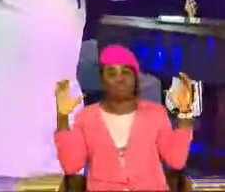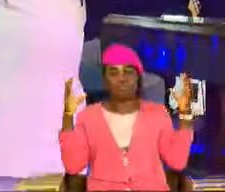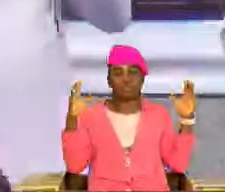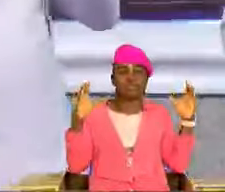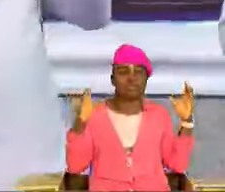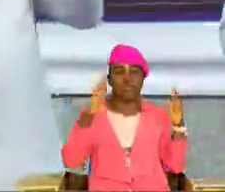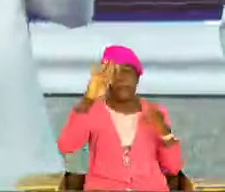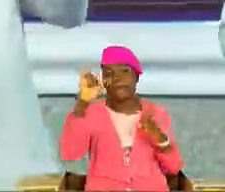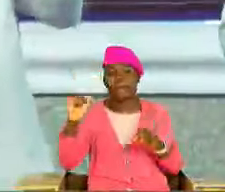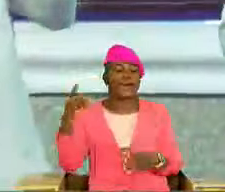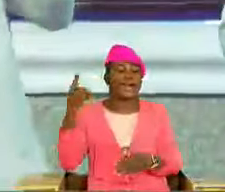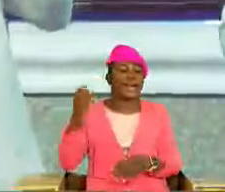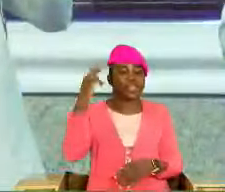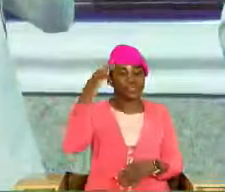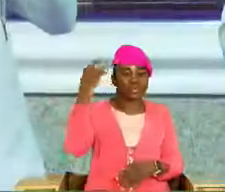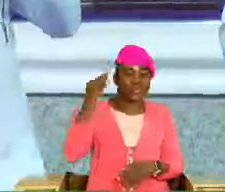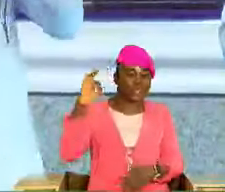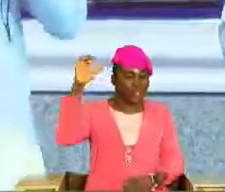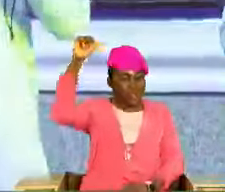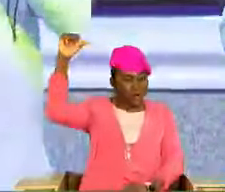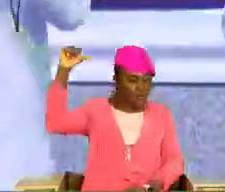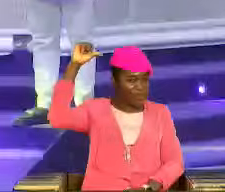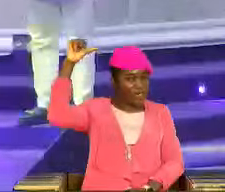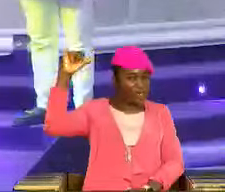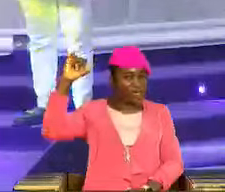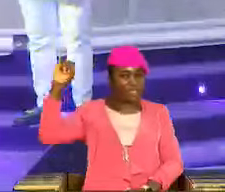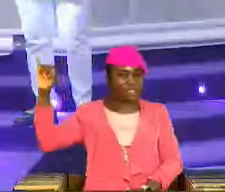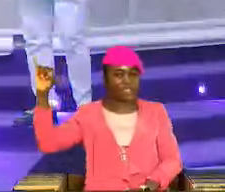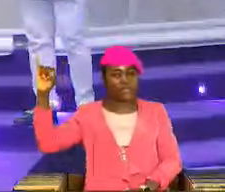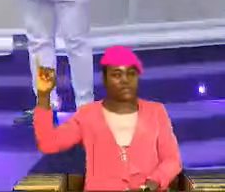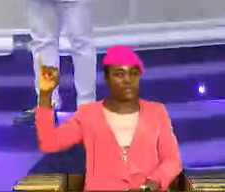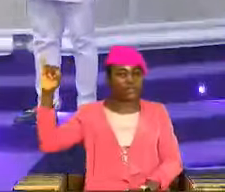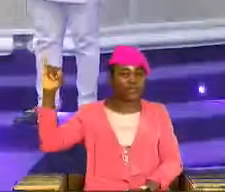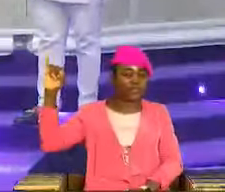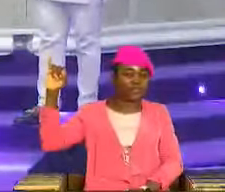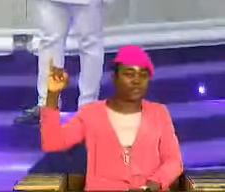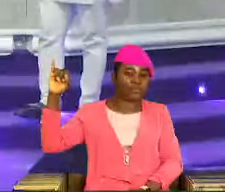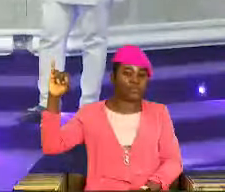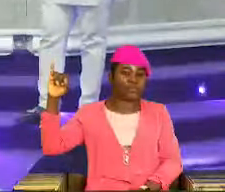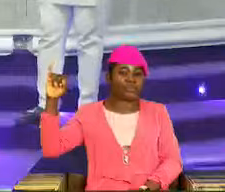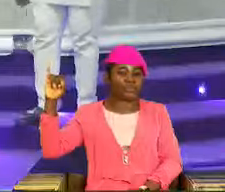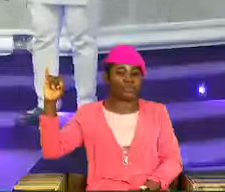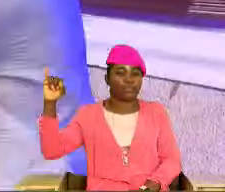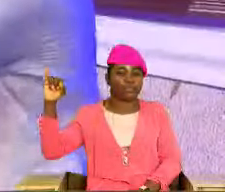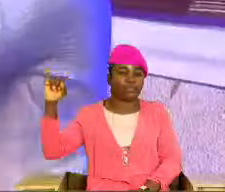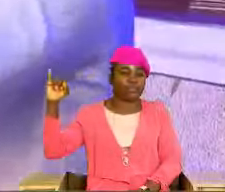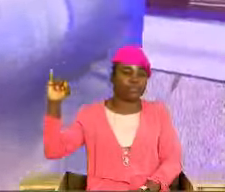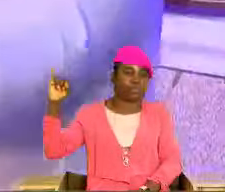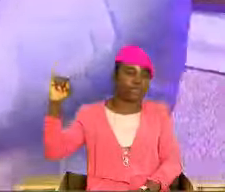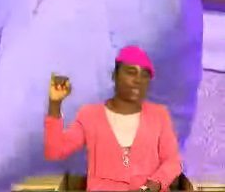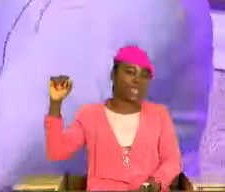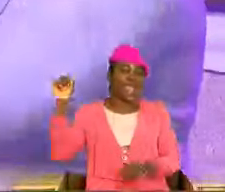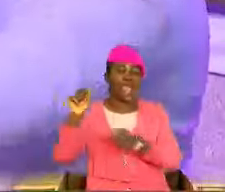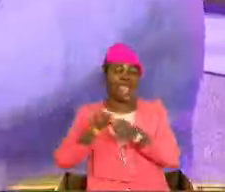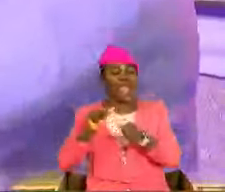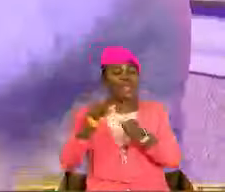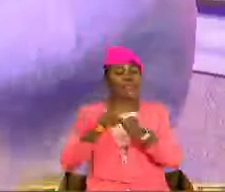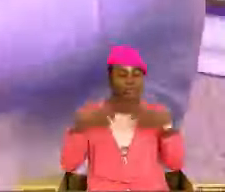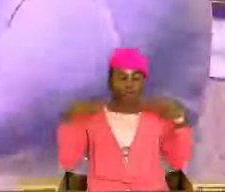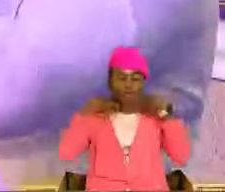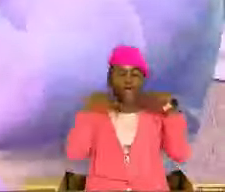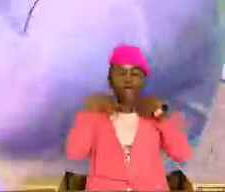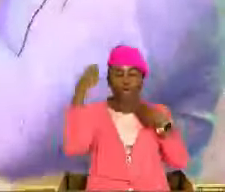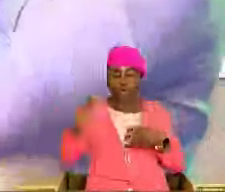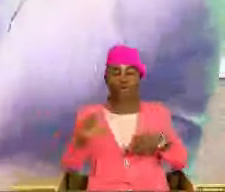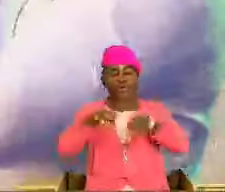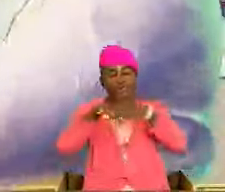by the reason of the anointing by the reason of anointing the reason of anointing every every yoke must